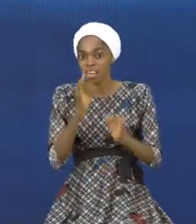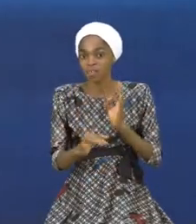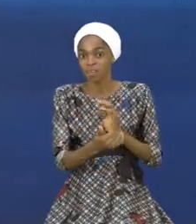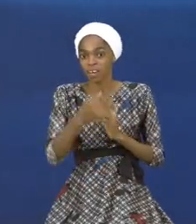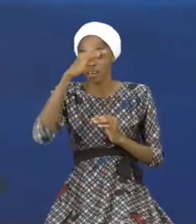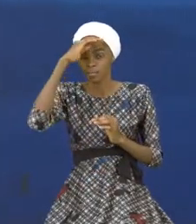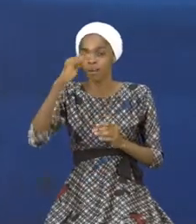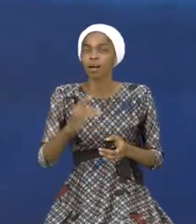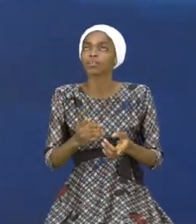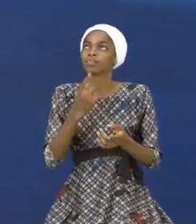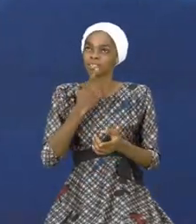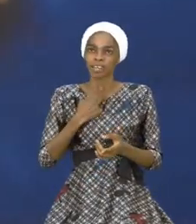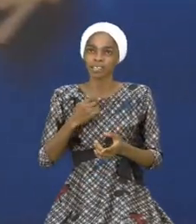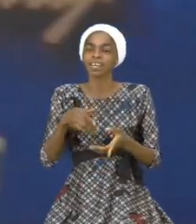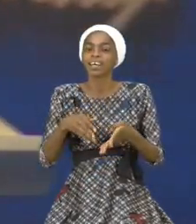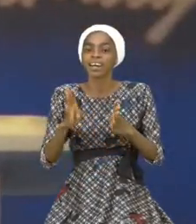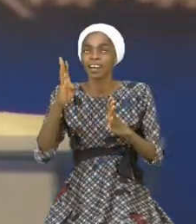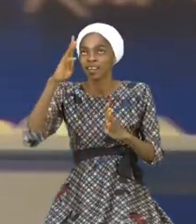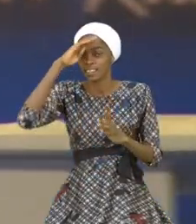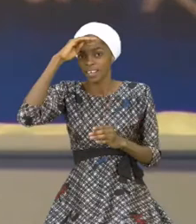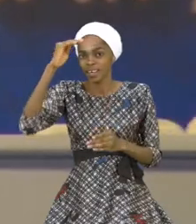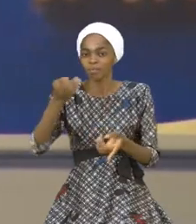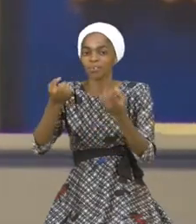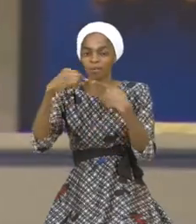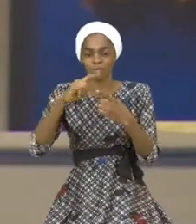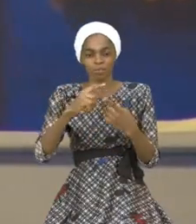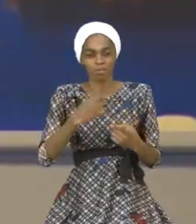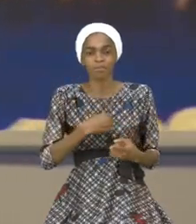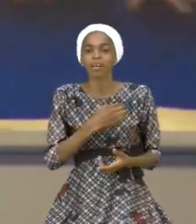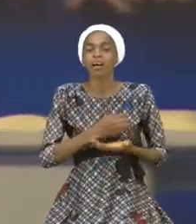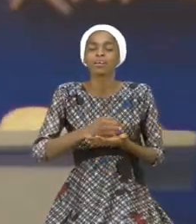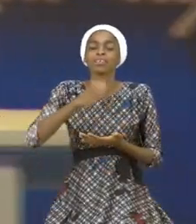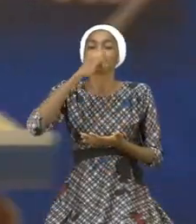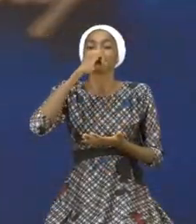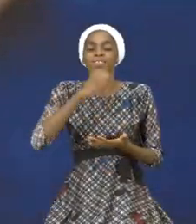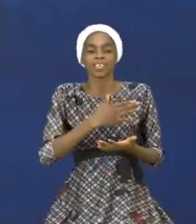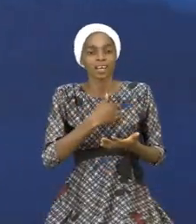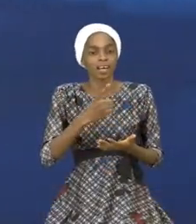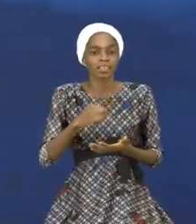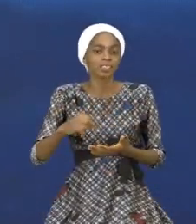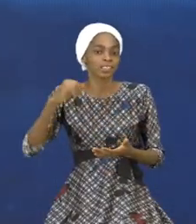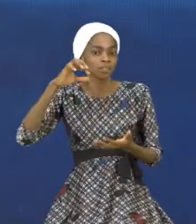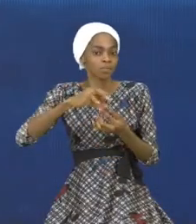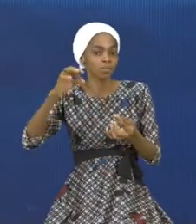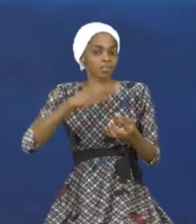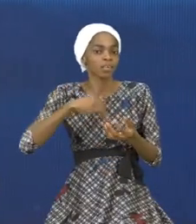thirst, let him come unto me and drink. And the Spirit and the bride say,